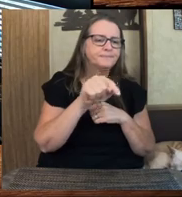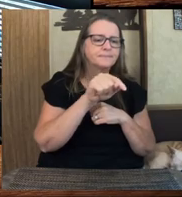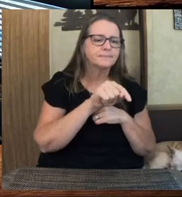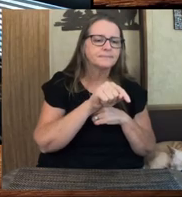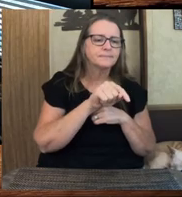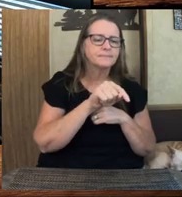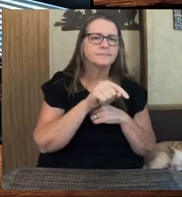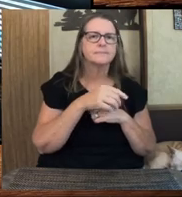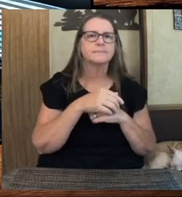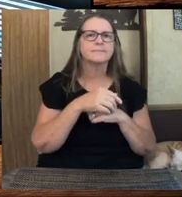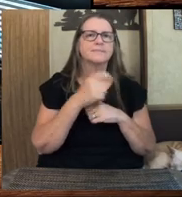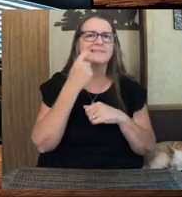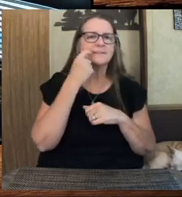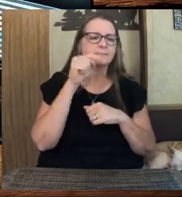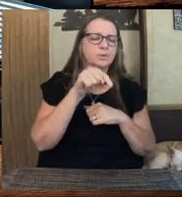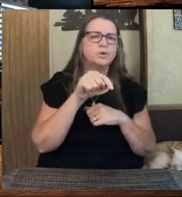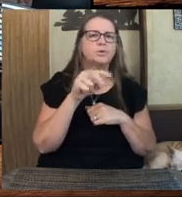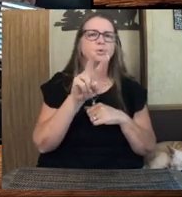on.